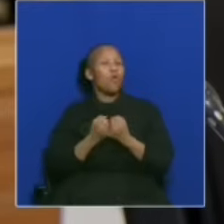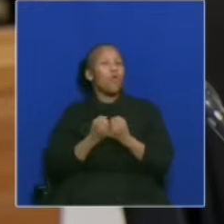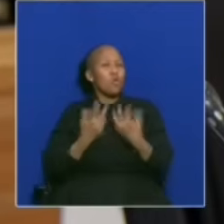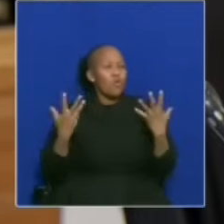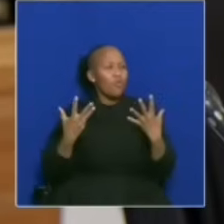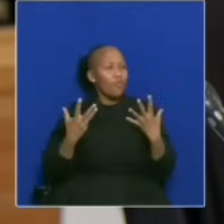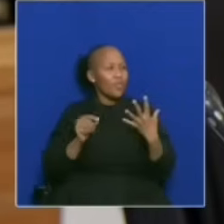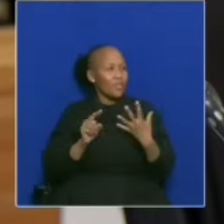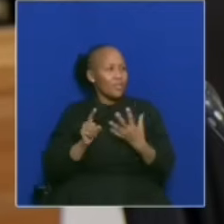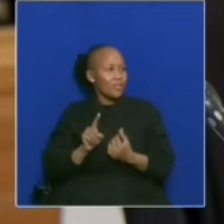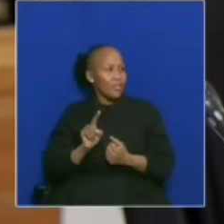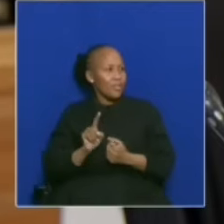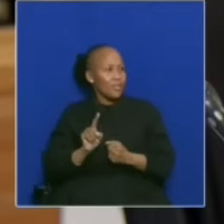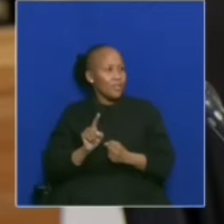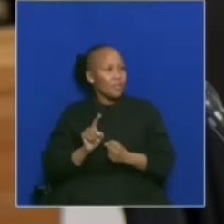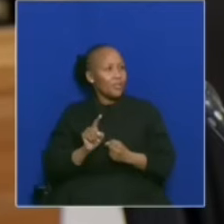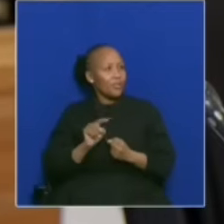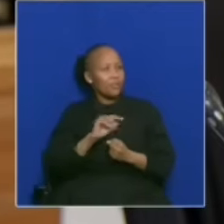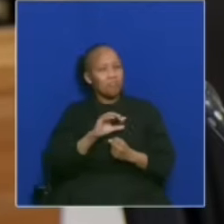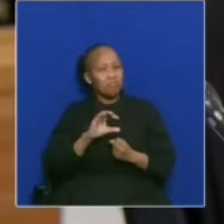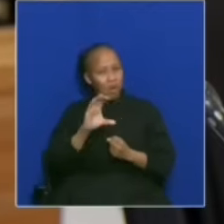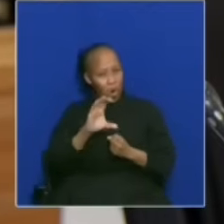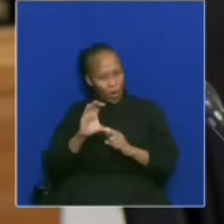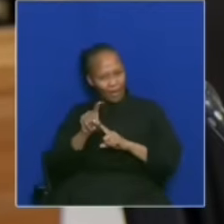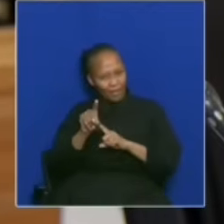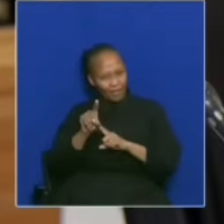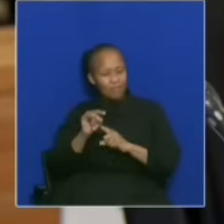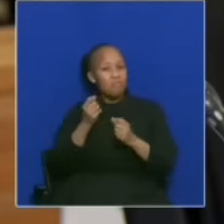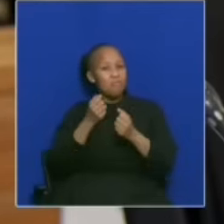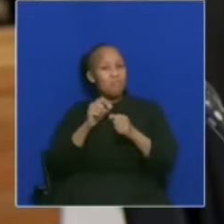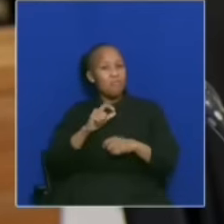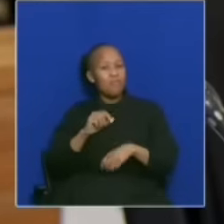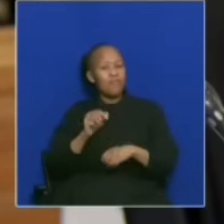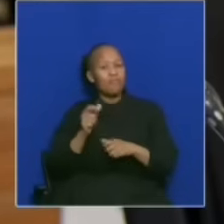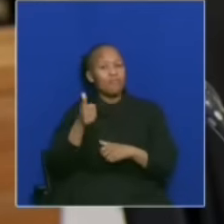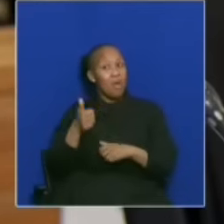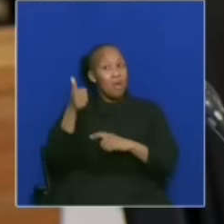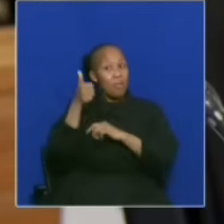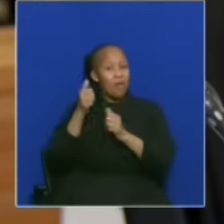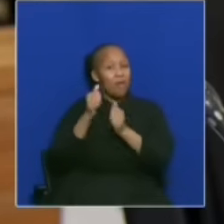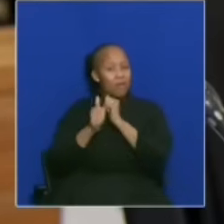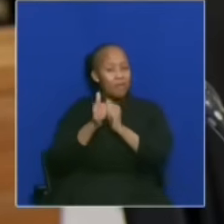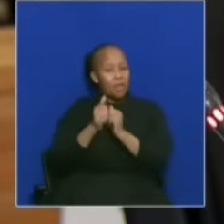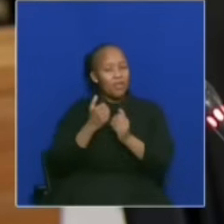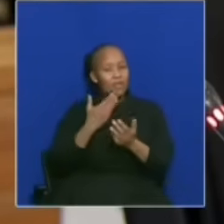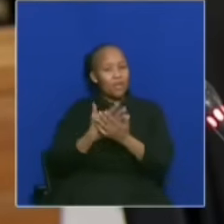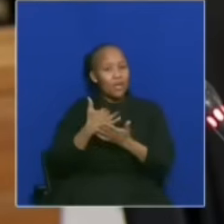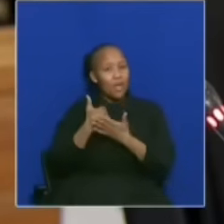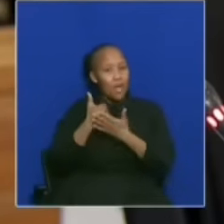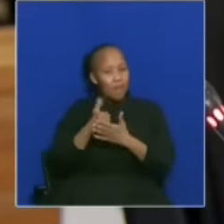big brass to be there so they can assist us and take over the scene.